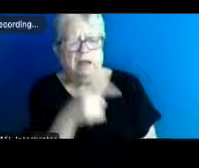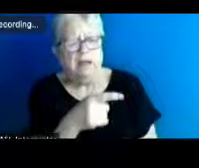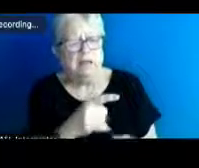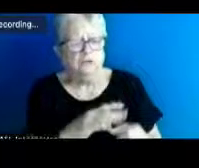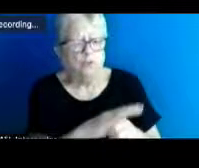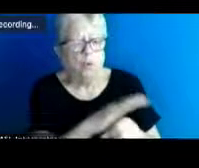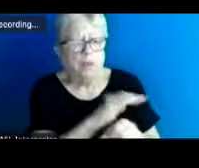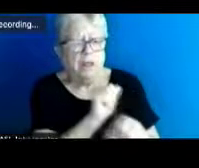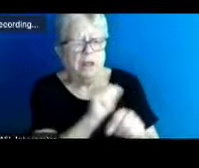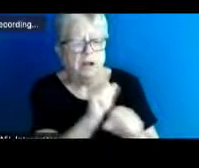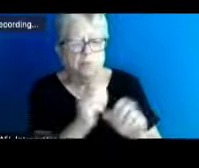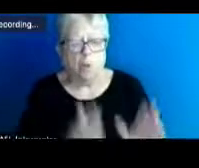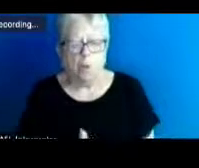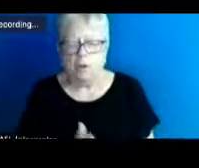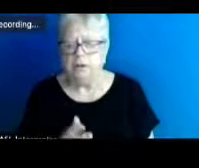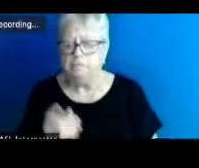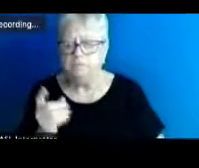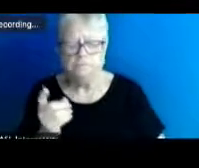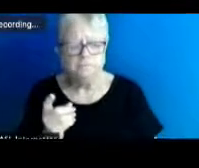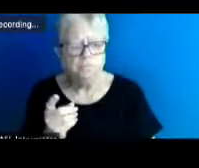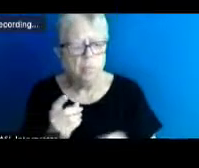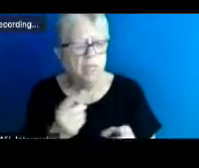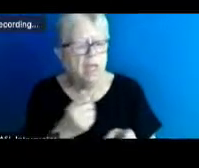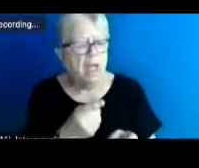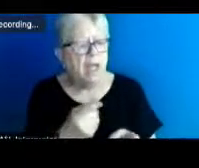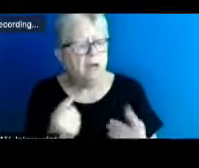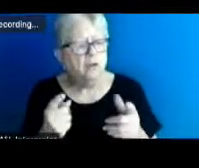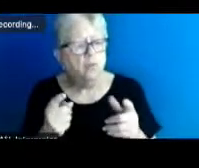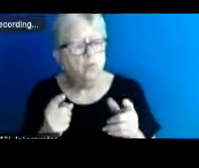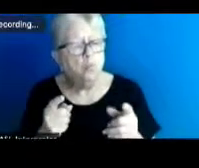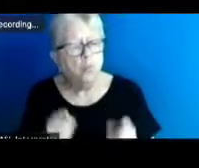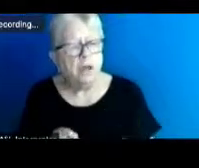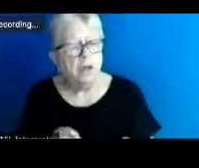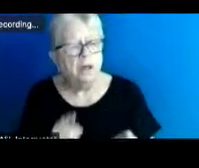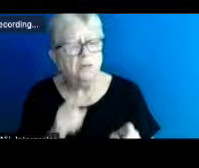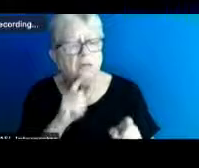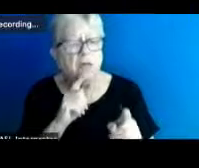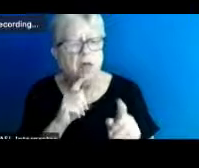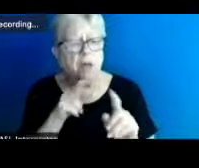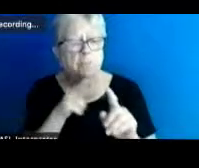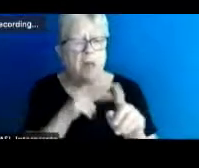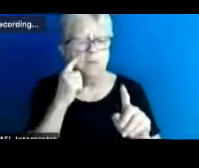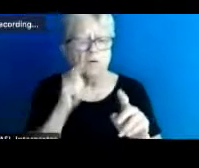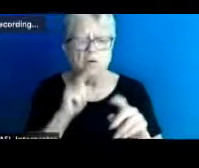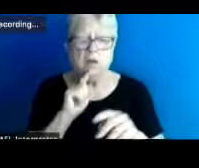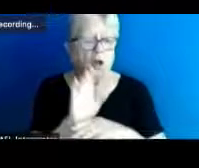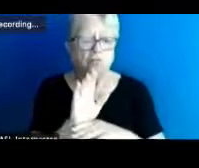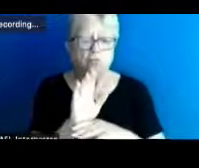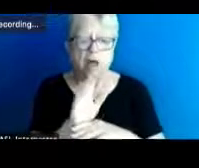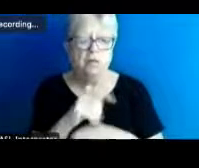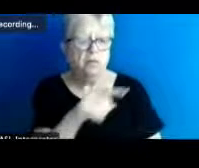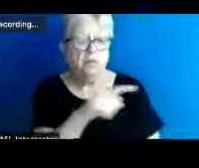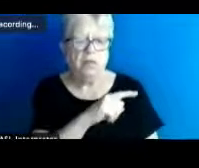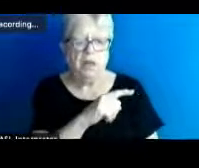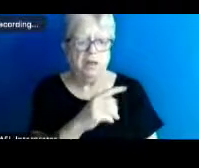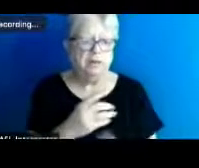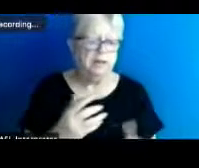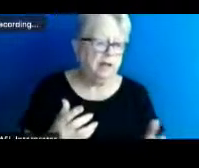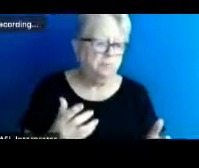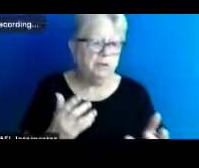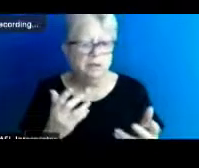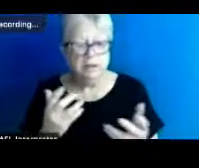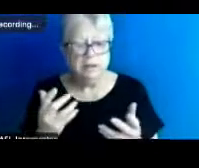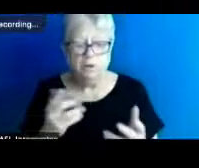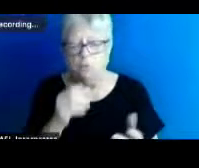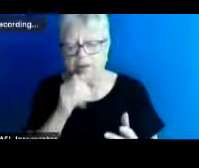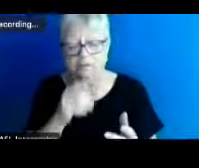Scrum Master. And when they applied for the contract, they didn't. It wasn't